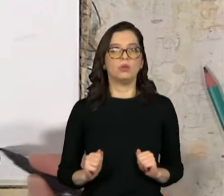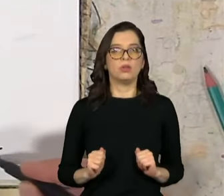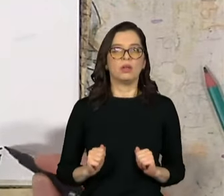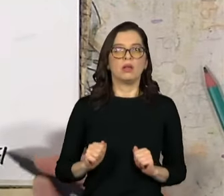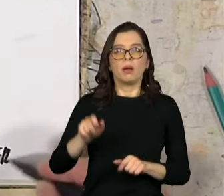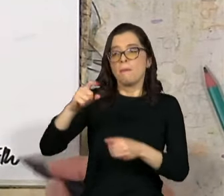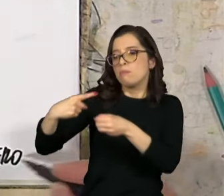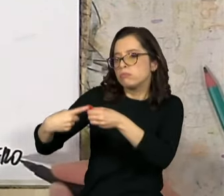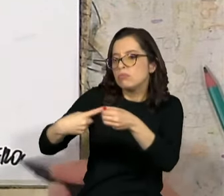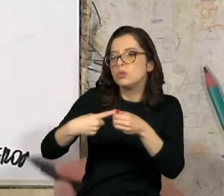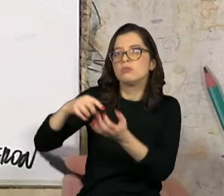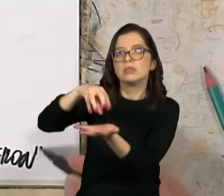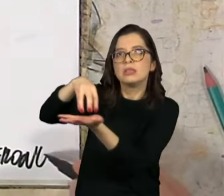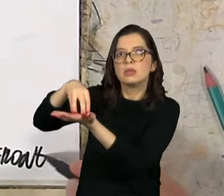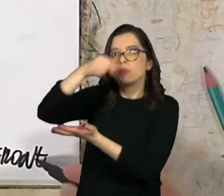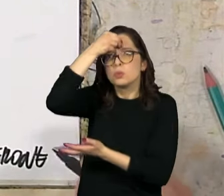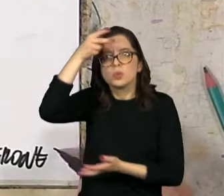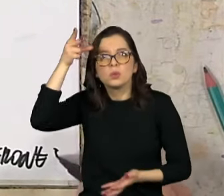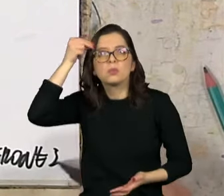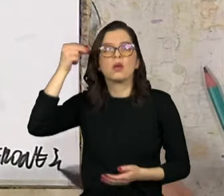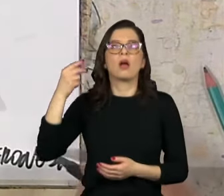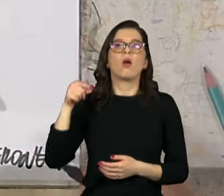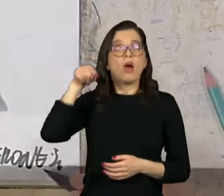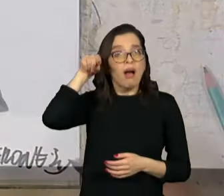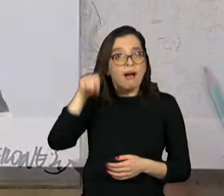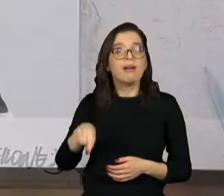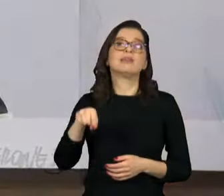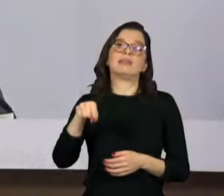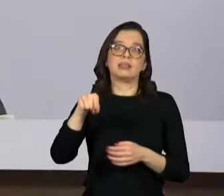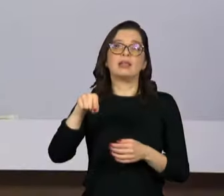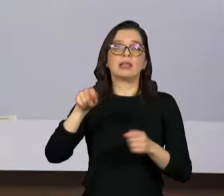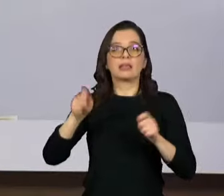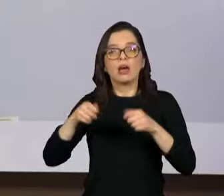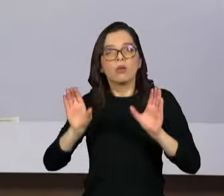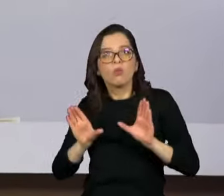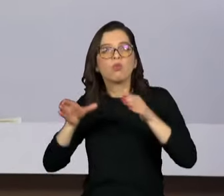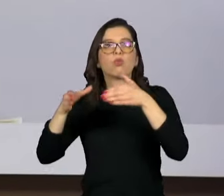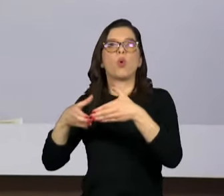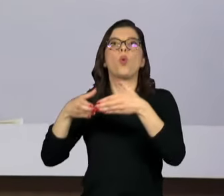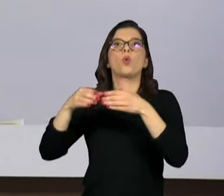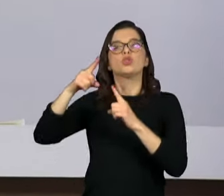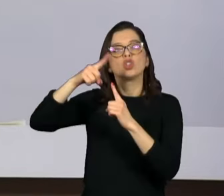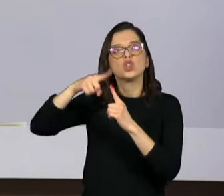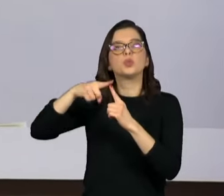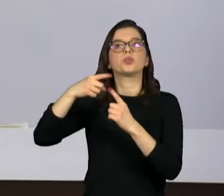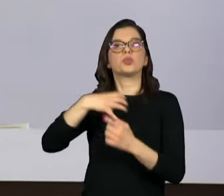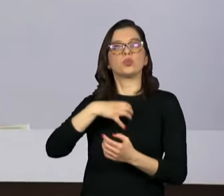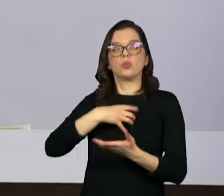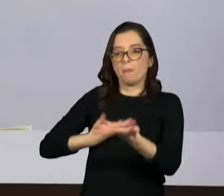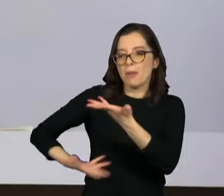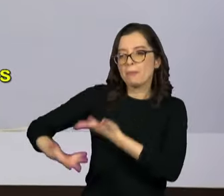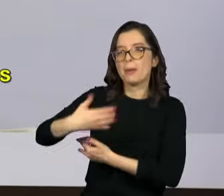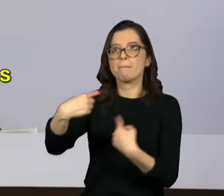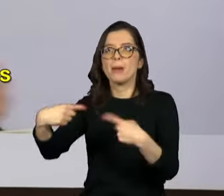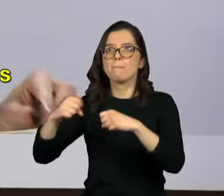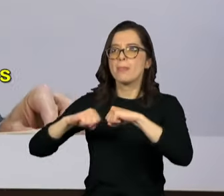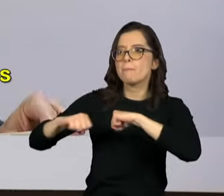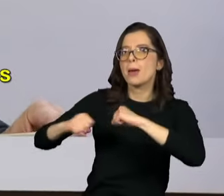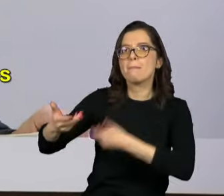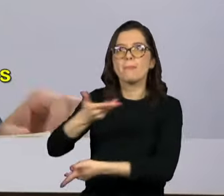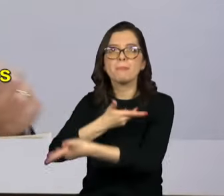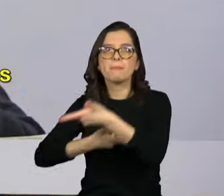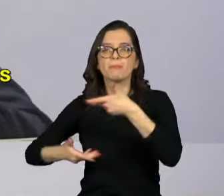in municipal centers, in cities and towns, we need to create forums for the kind of public discourse that